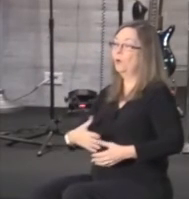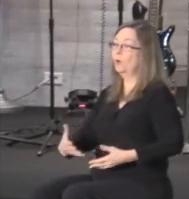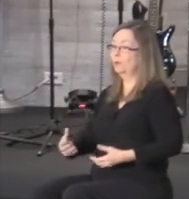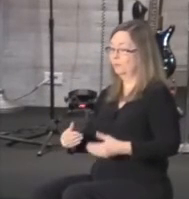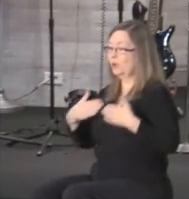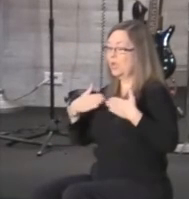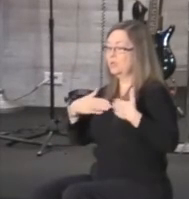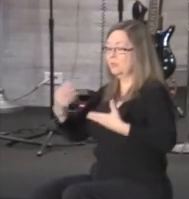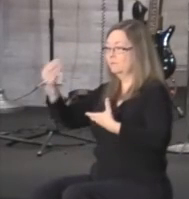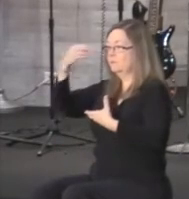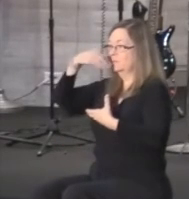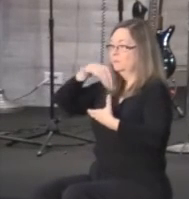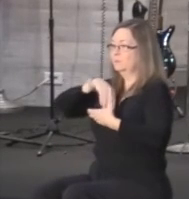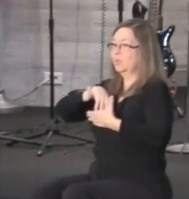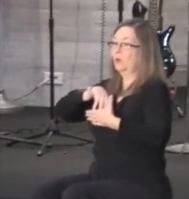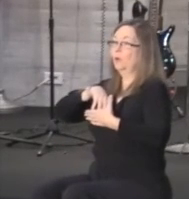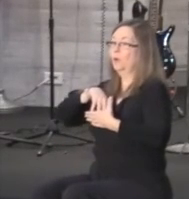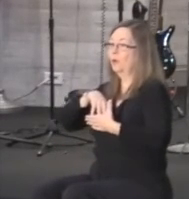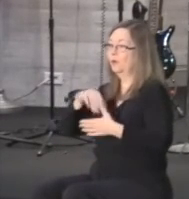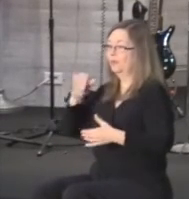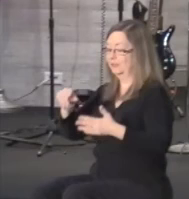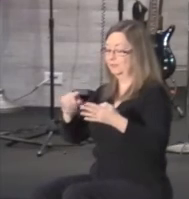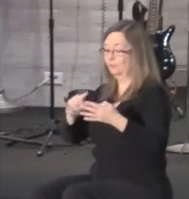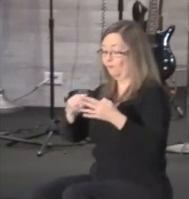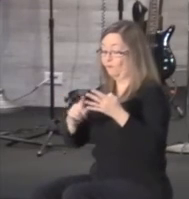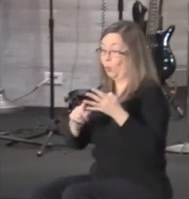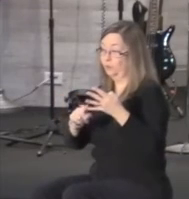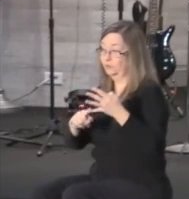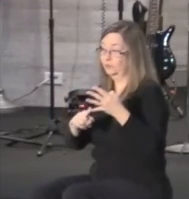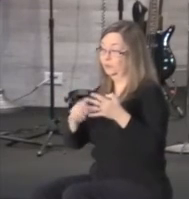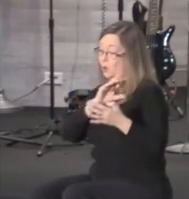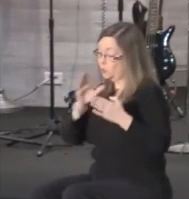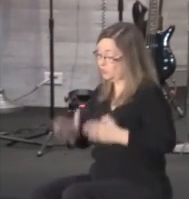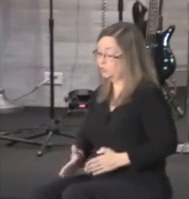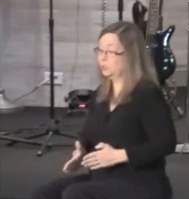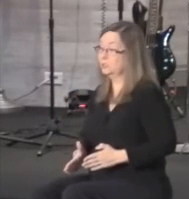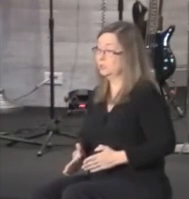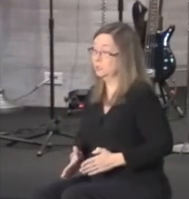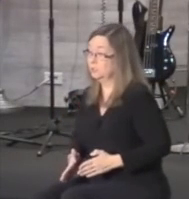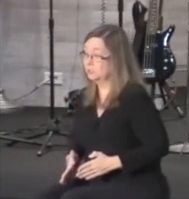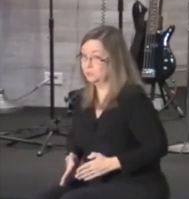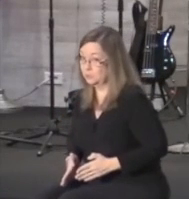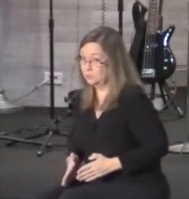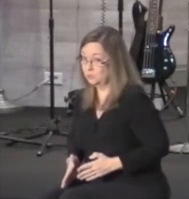Take it in. Bring it to your inner core. That's point four here. Christians,